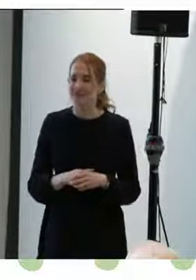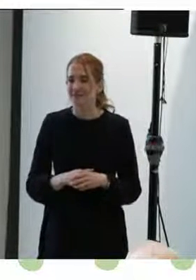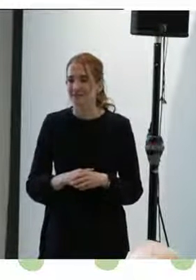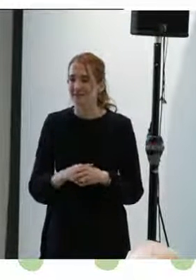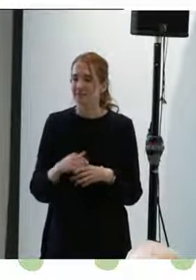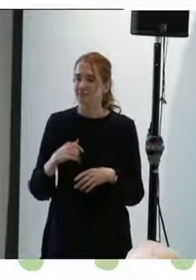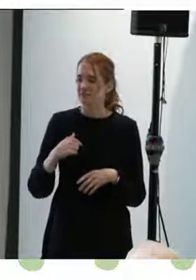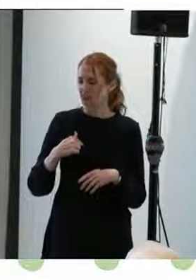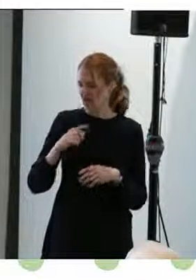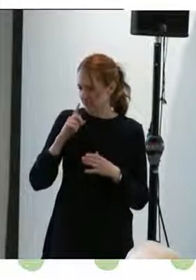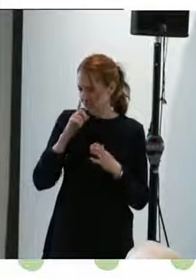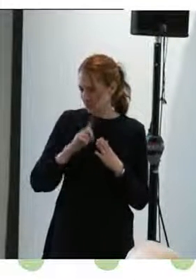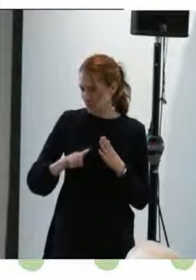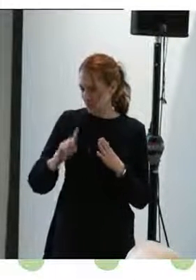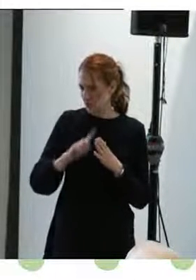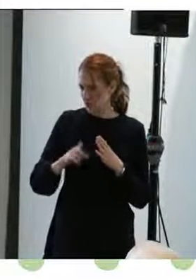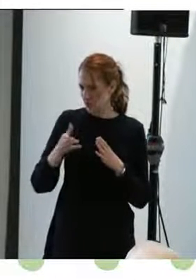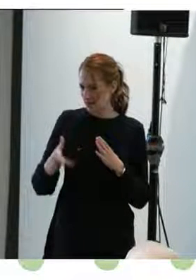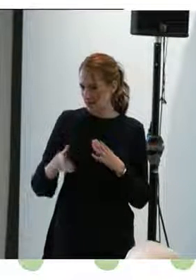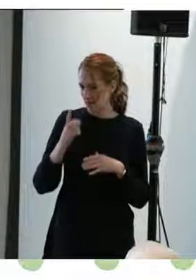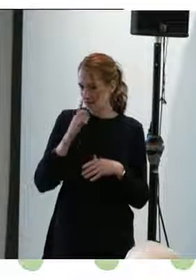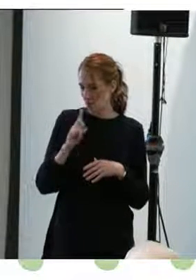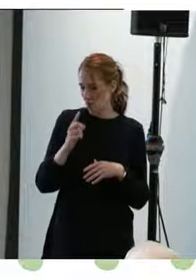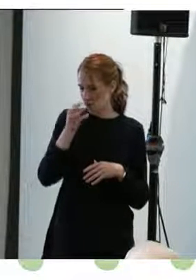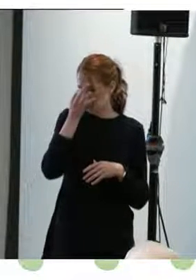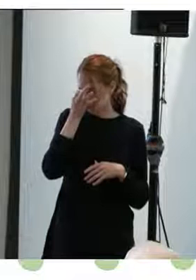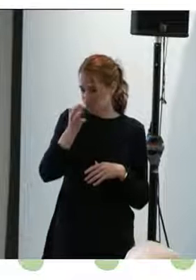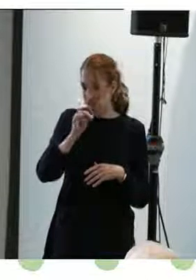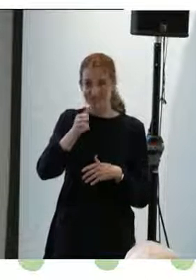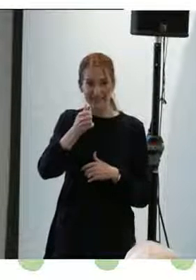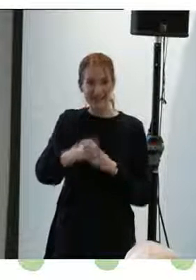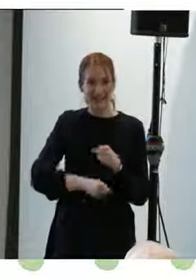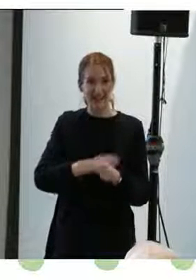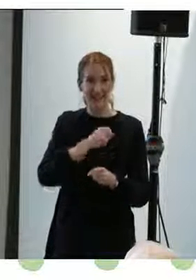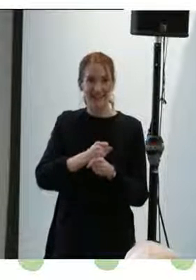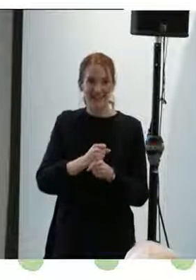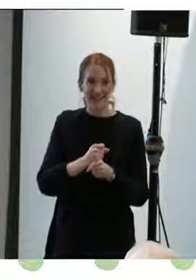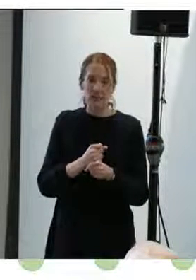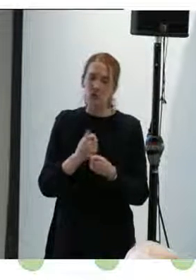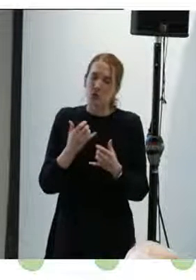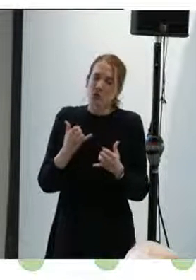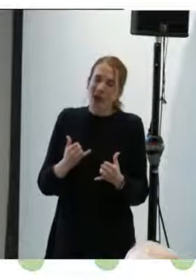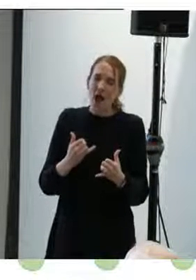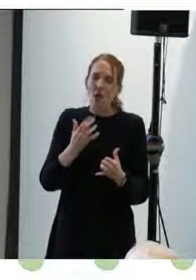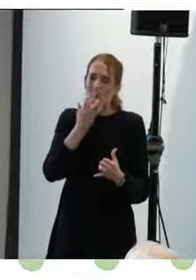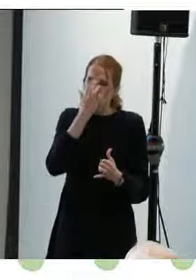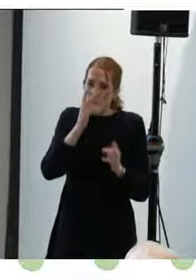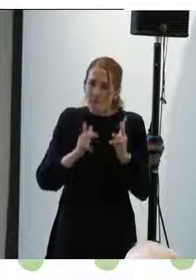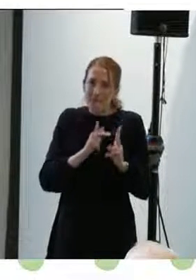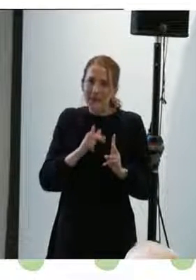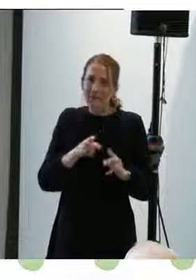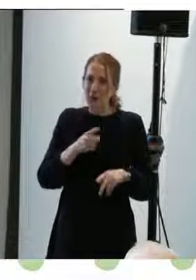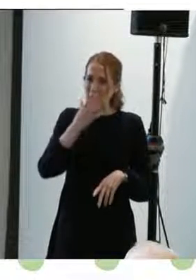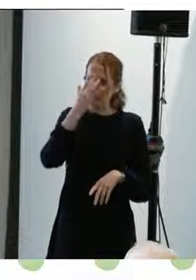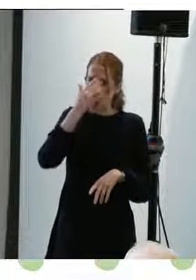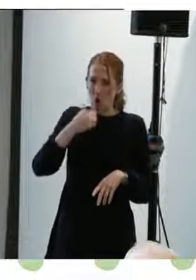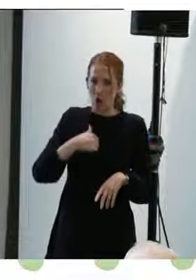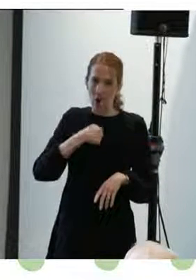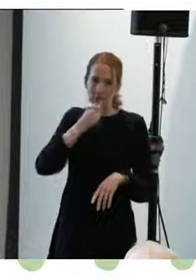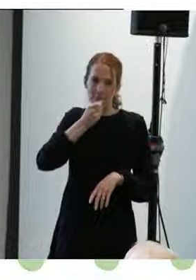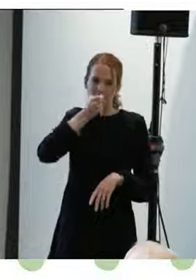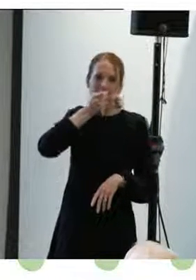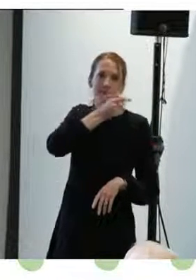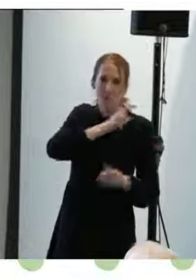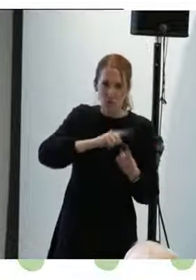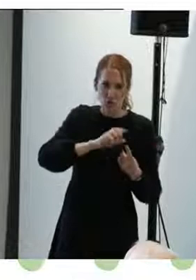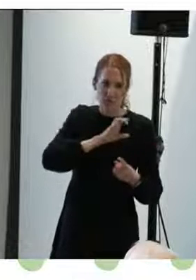research for maybe, at this point, like almost a decade. So at least I have like contacts who know I'm not going to report them to the police or something, or I'm